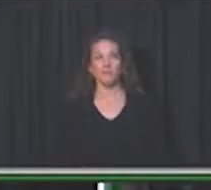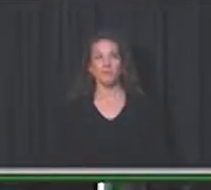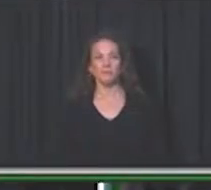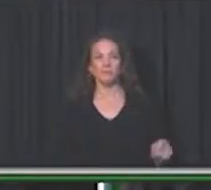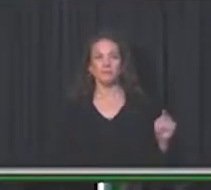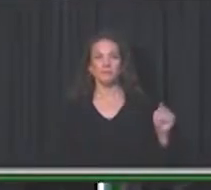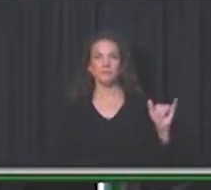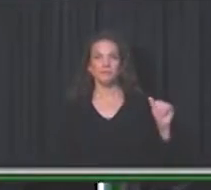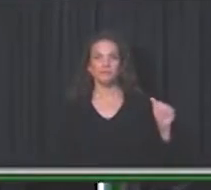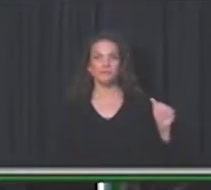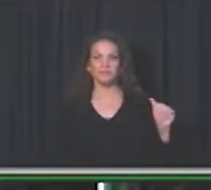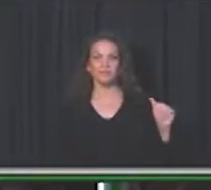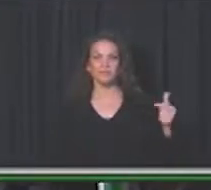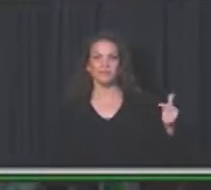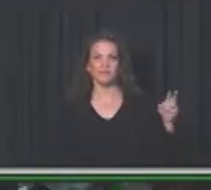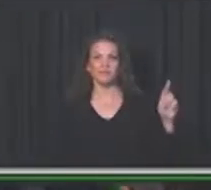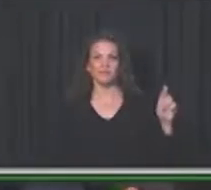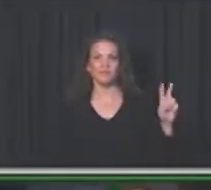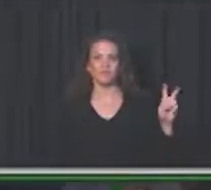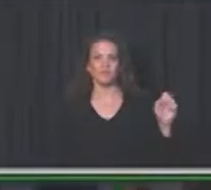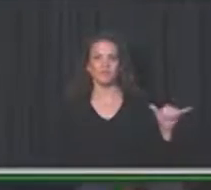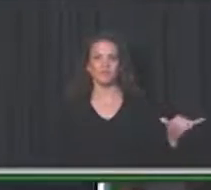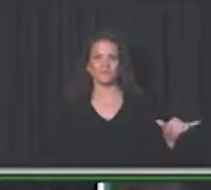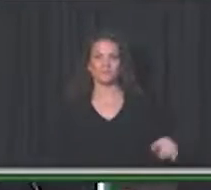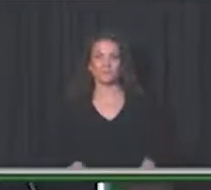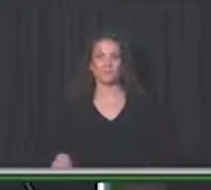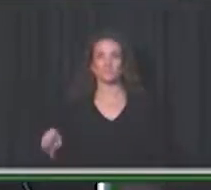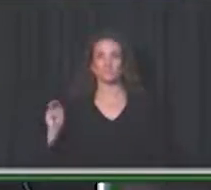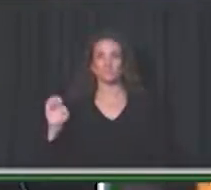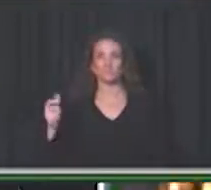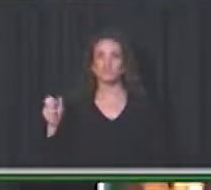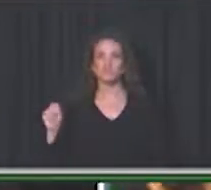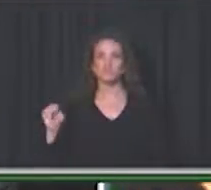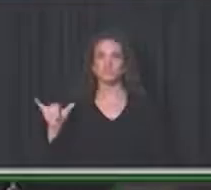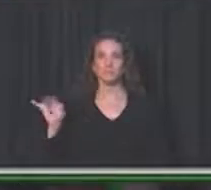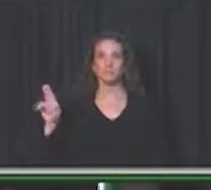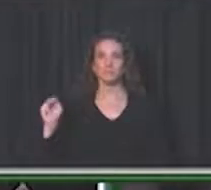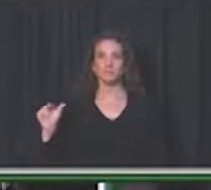Tia Gervais. Megan Young.